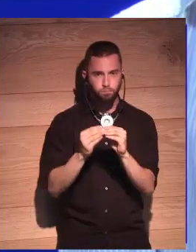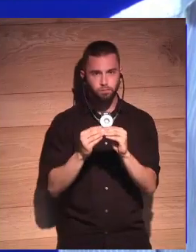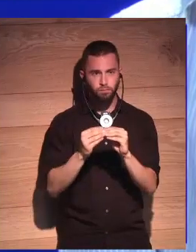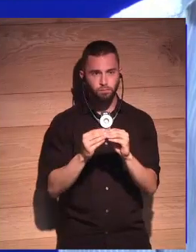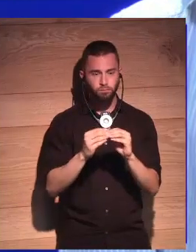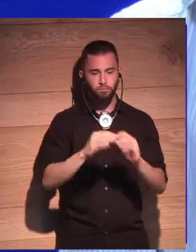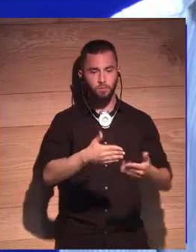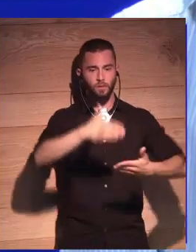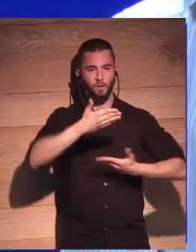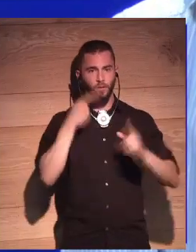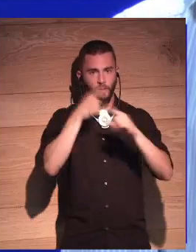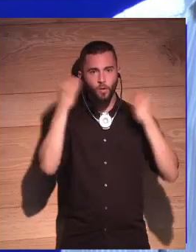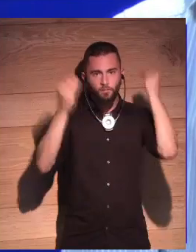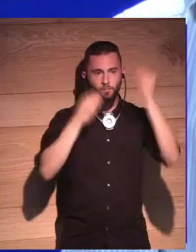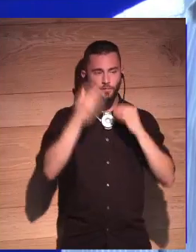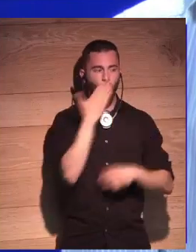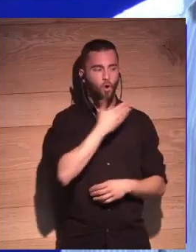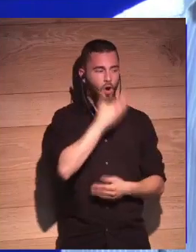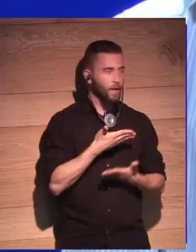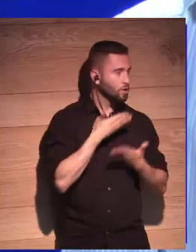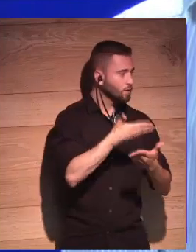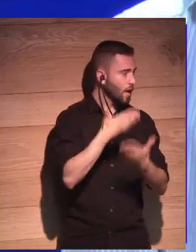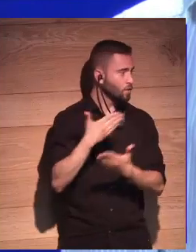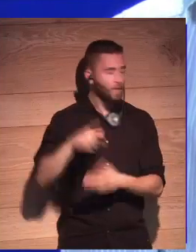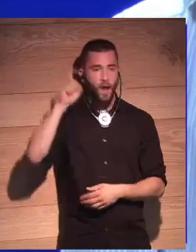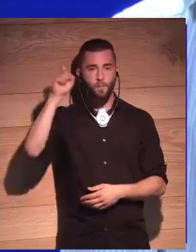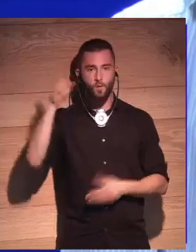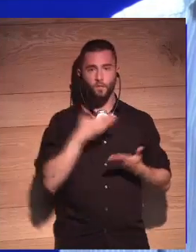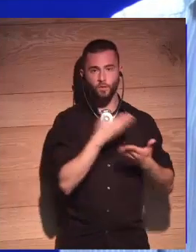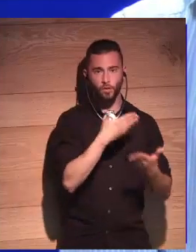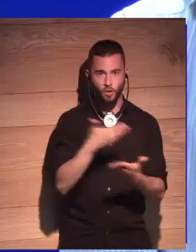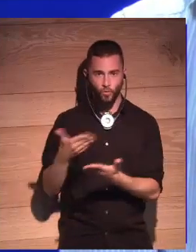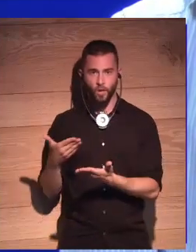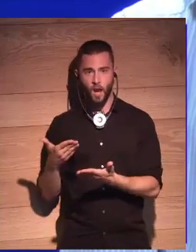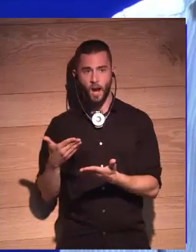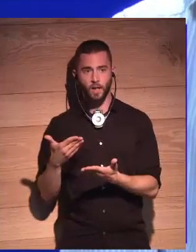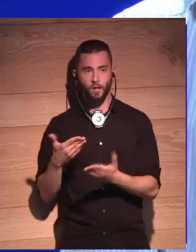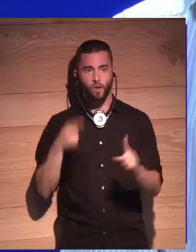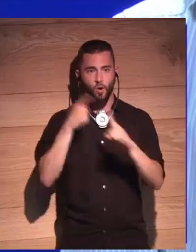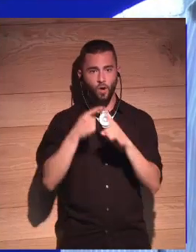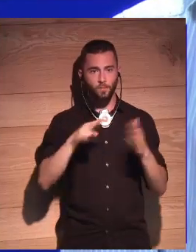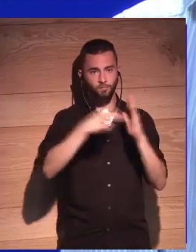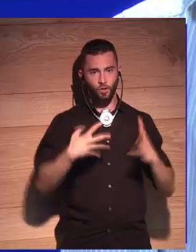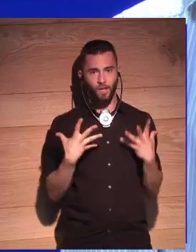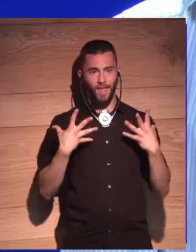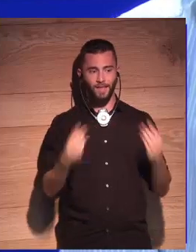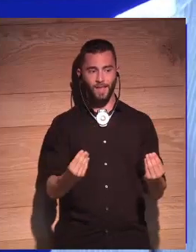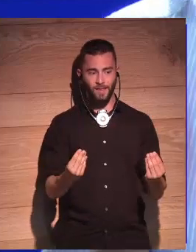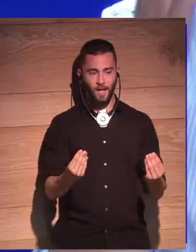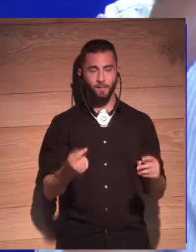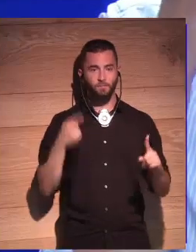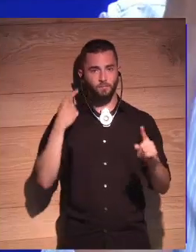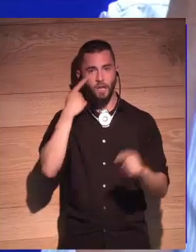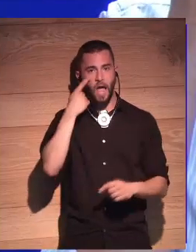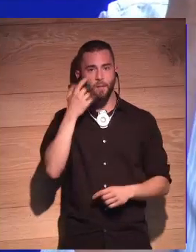to prepare a white paper to help schools and teachers and those making the decision makers